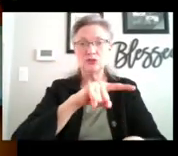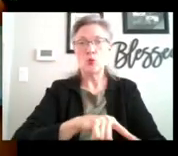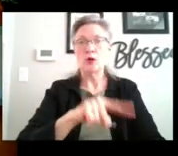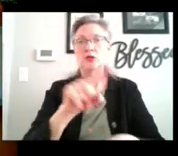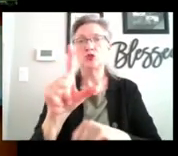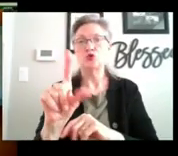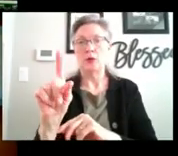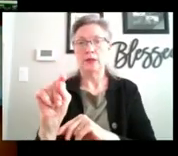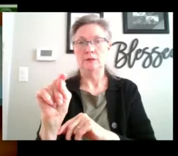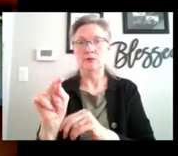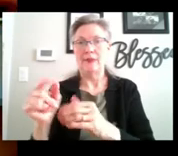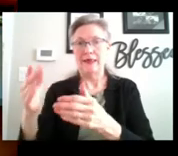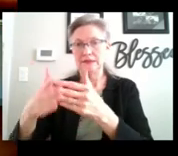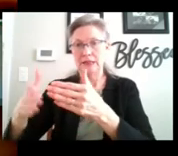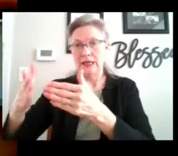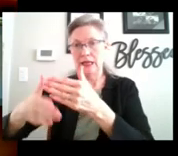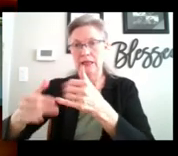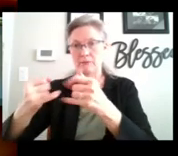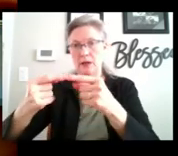here.